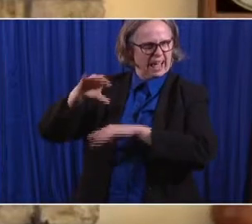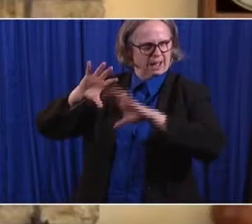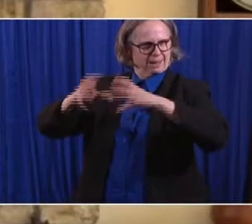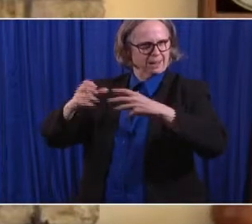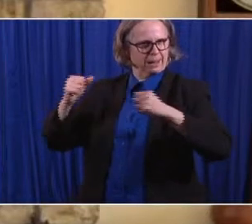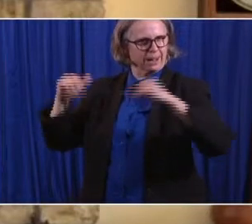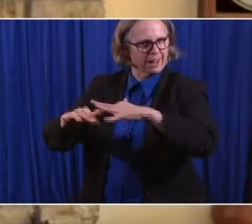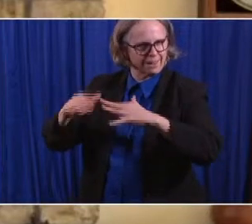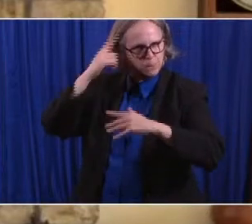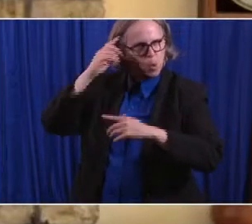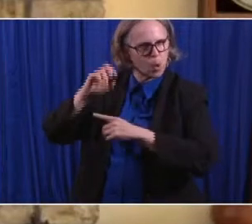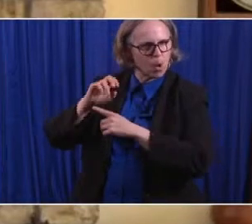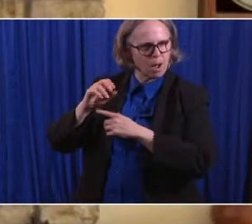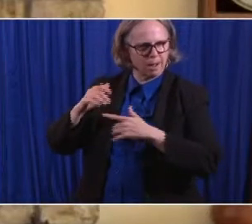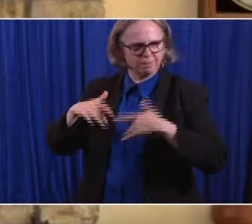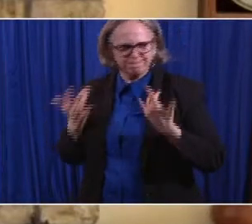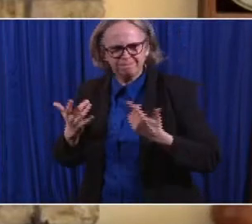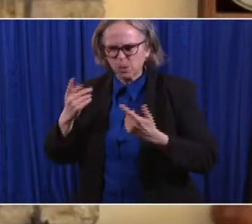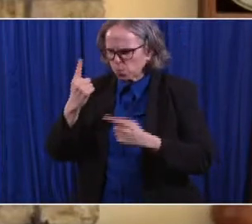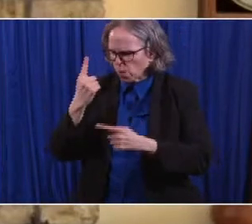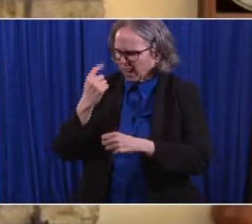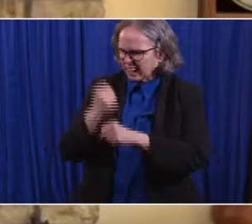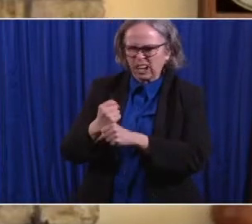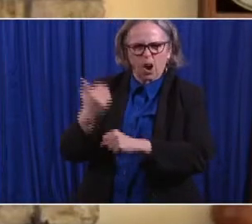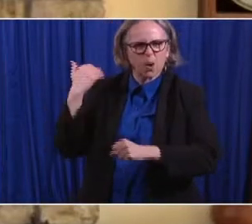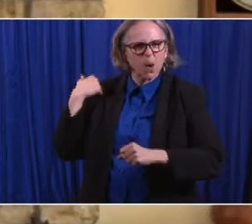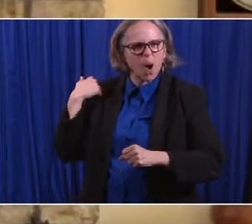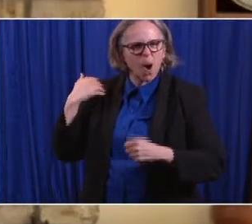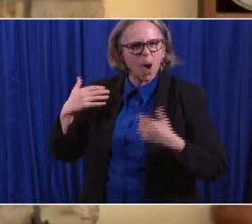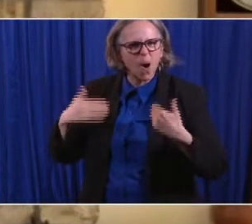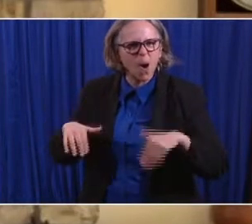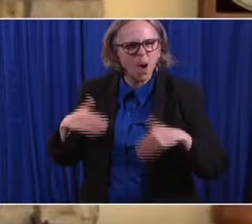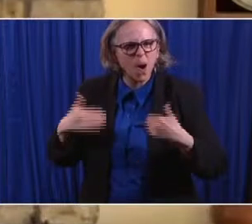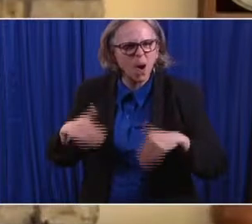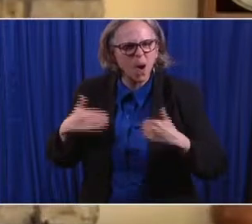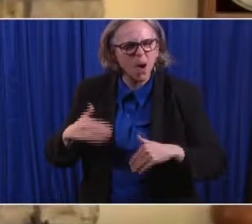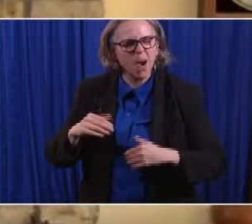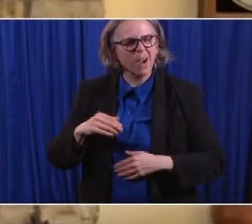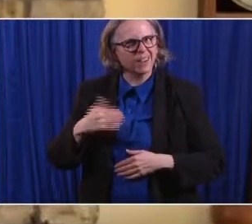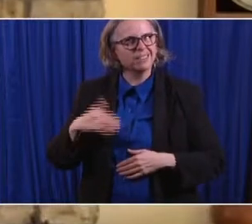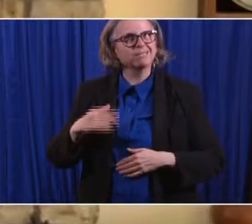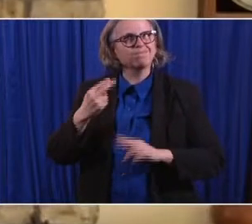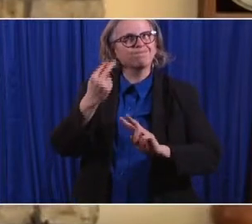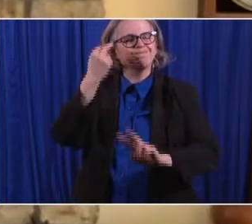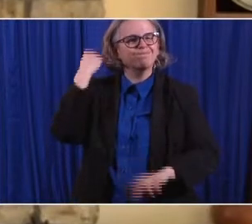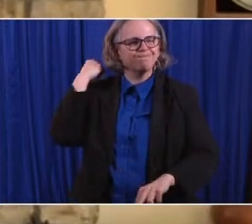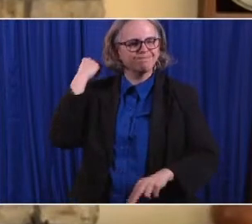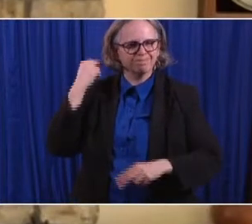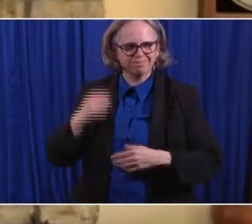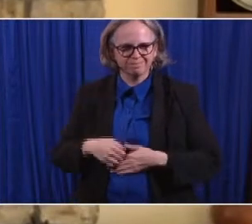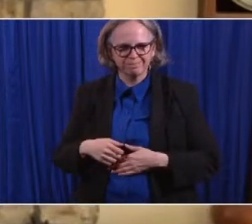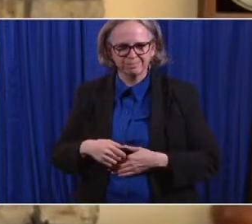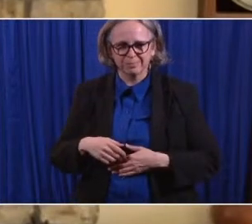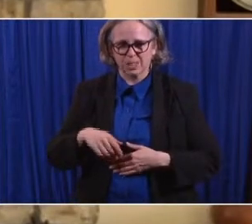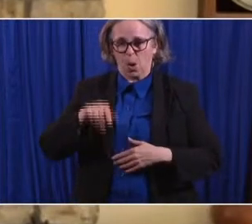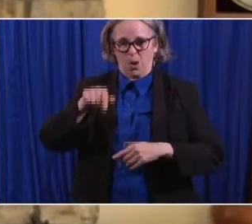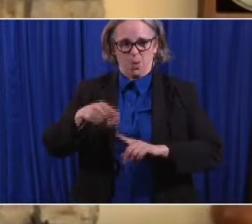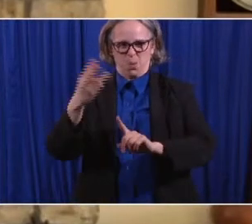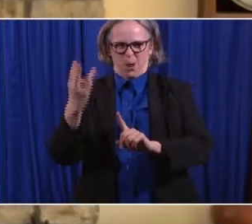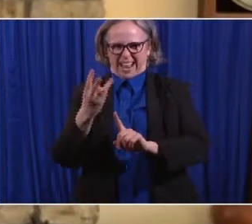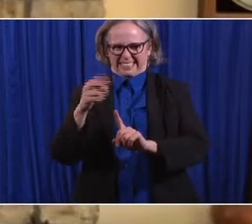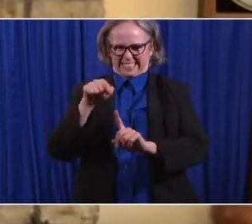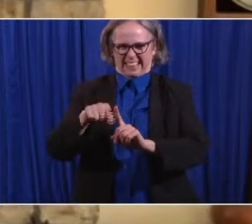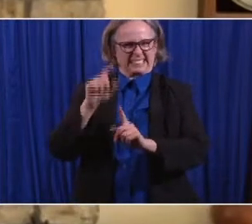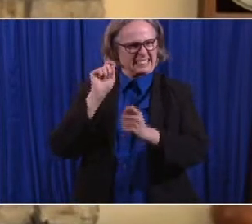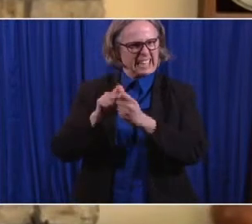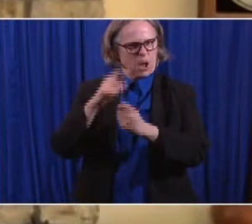So it's hard to believe it has been an entire year. And so Wednesday will be the anniversary of that. On Thursday, I will